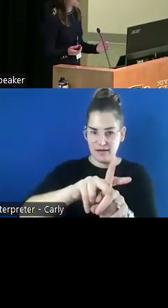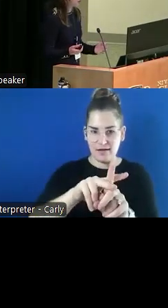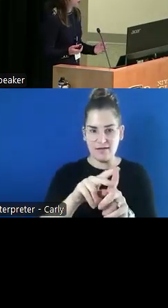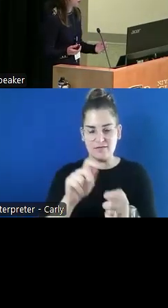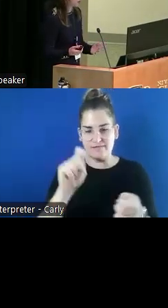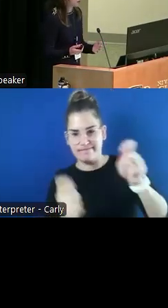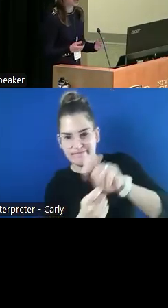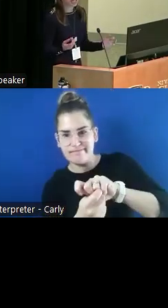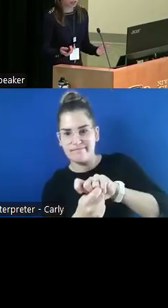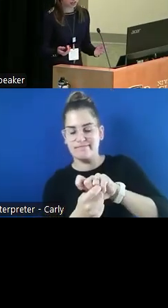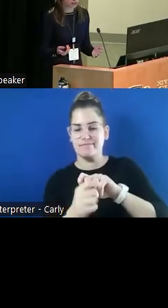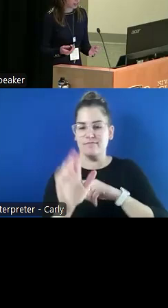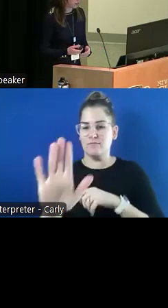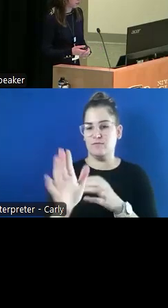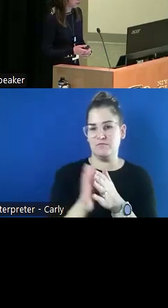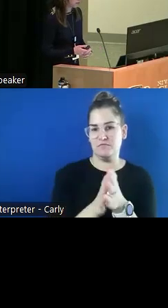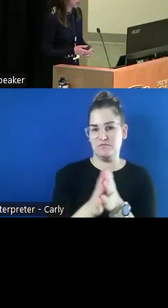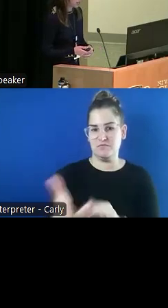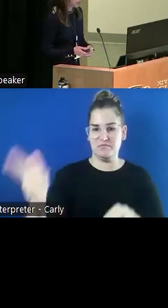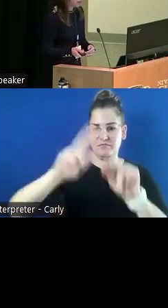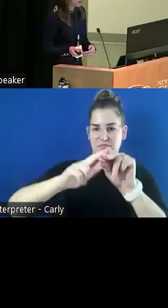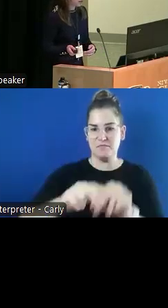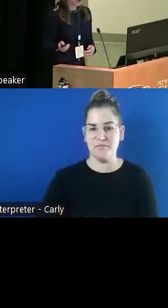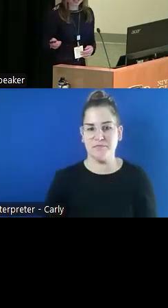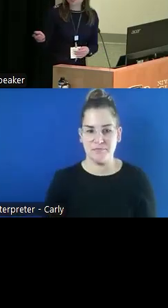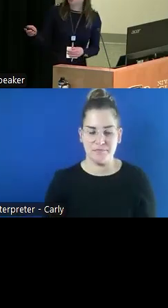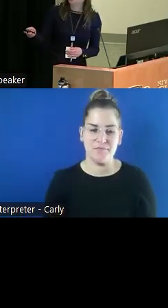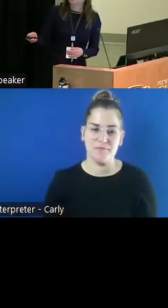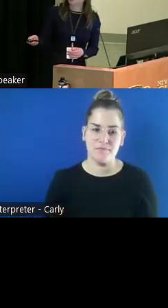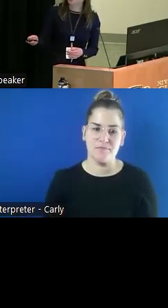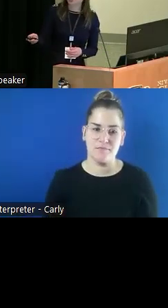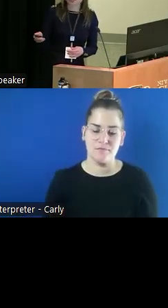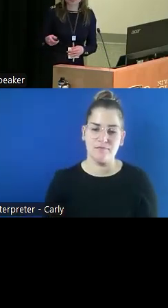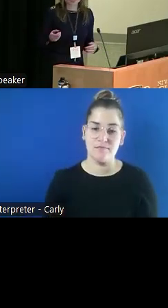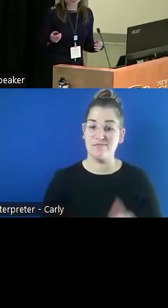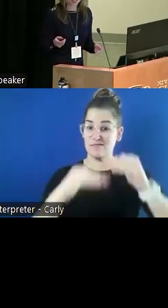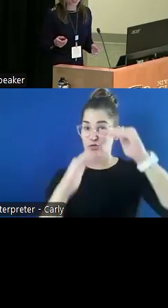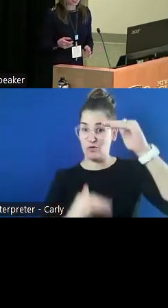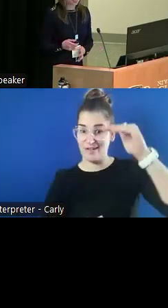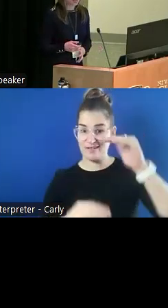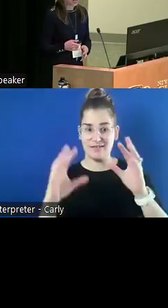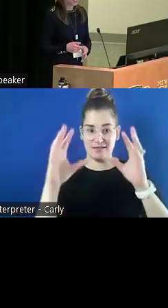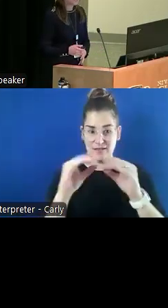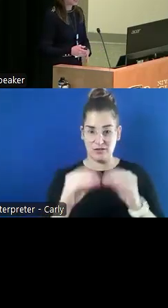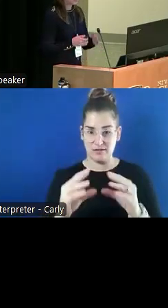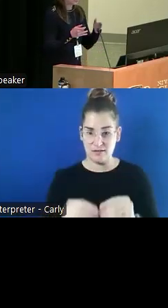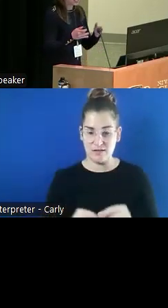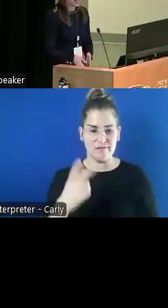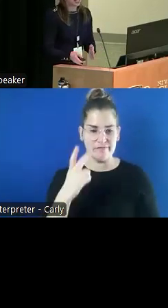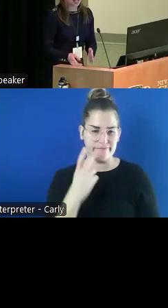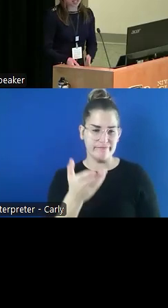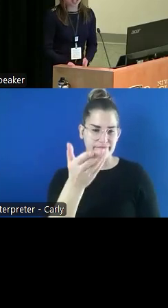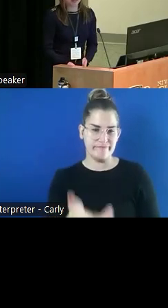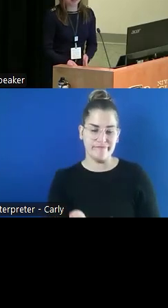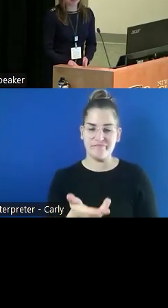your motivation to engage in your activities. The rest of the sessions you can see have a